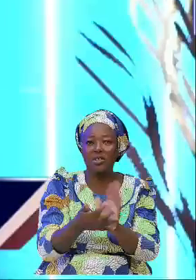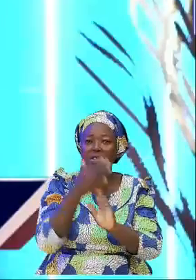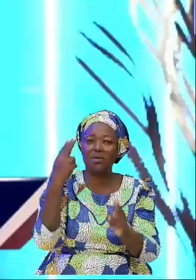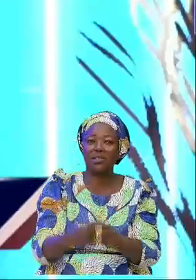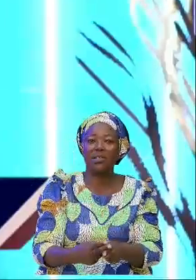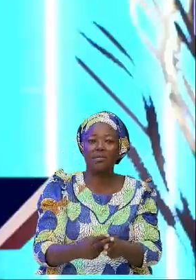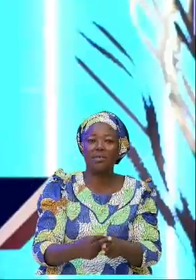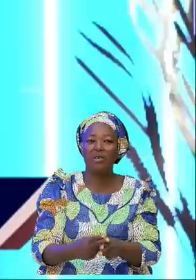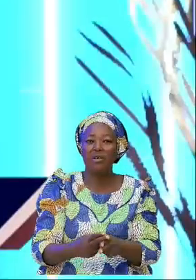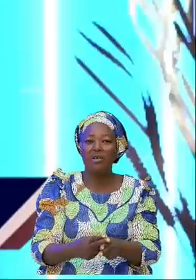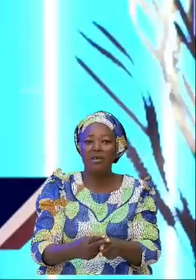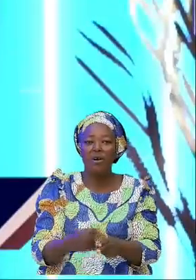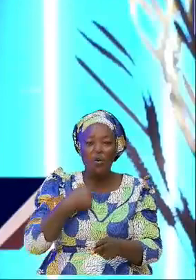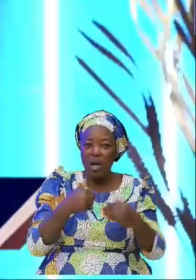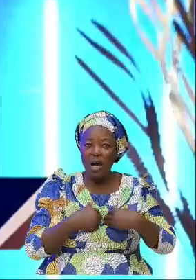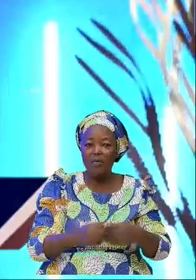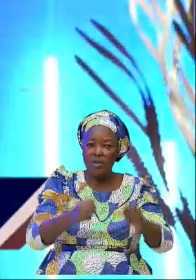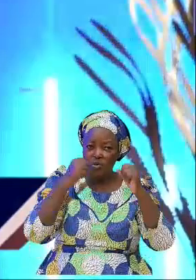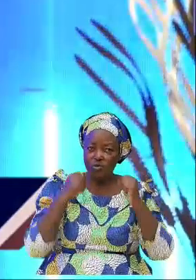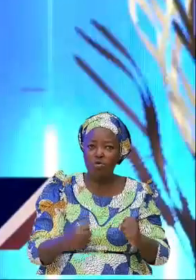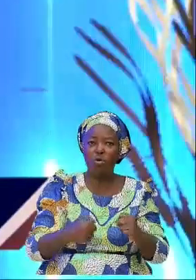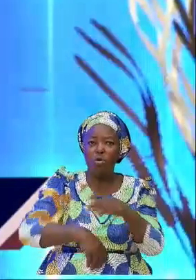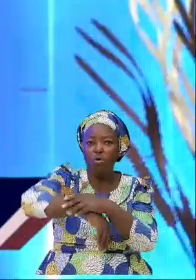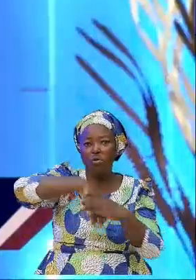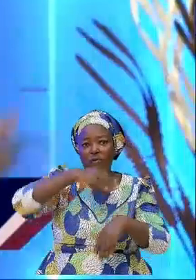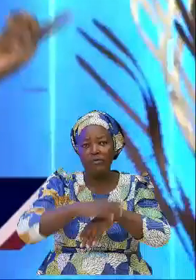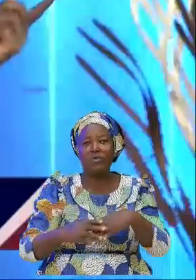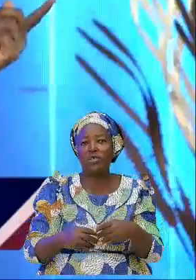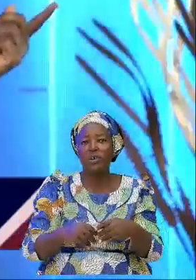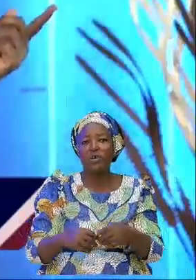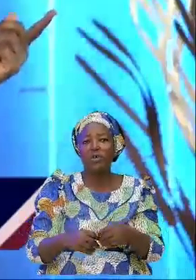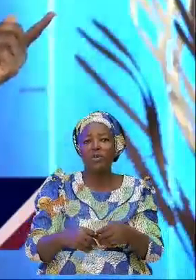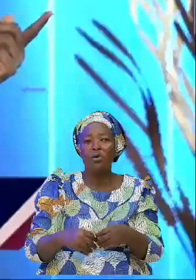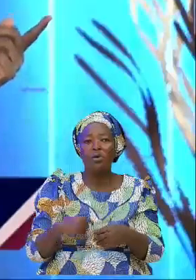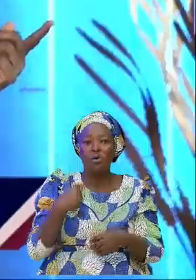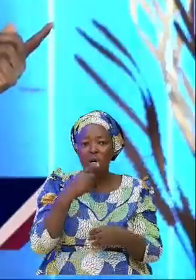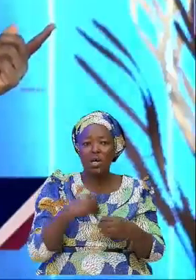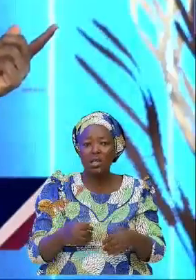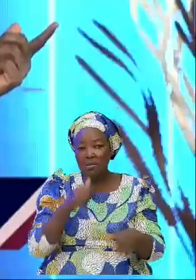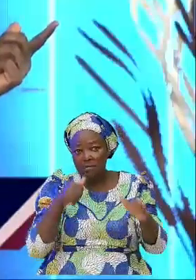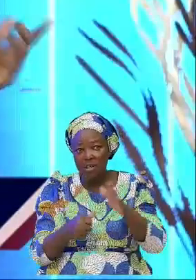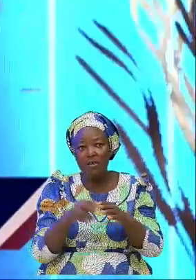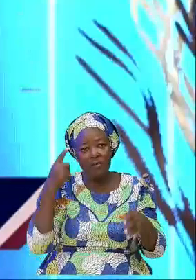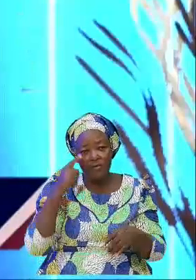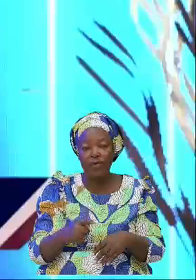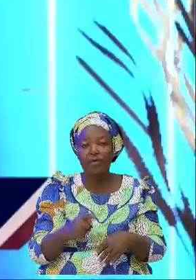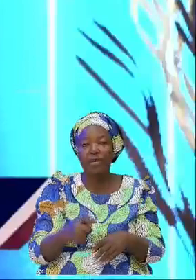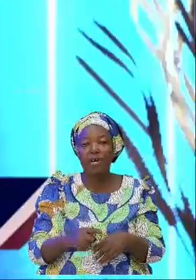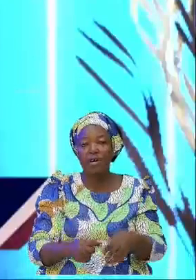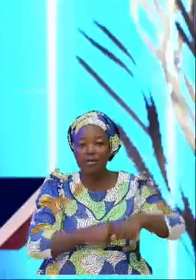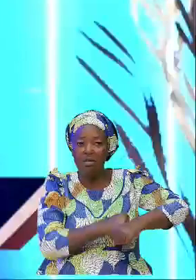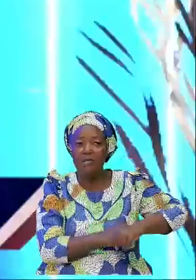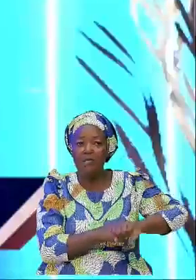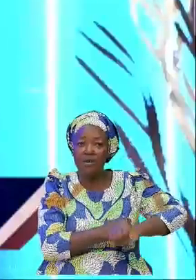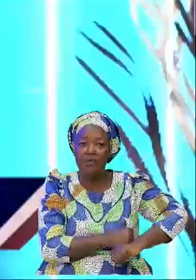God. It will happen. We have a strong consolation, who have